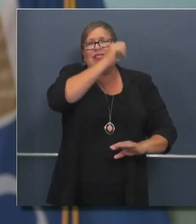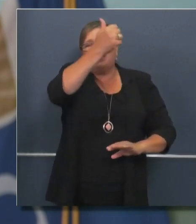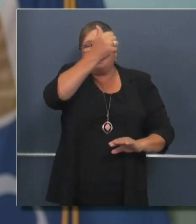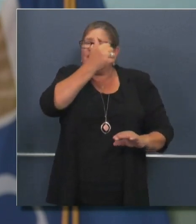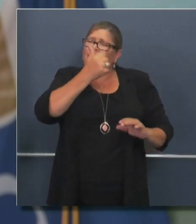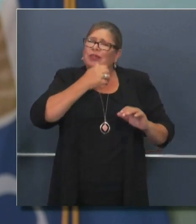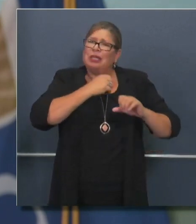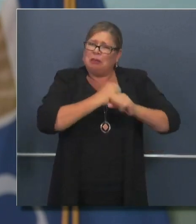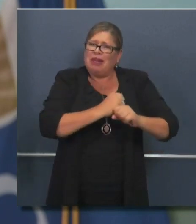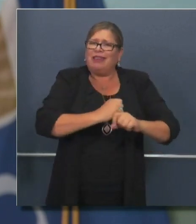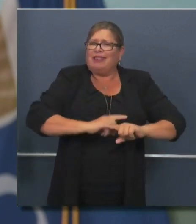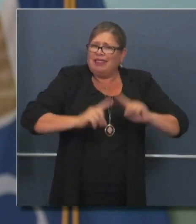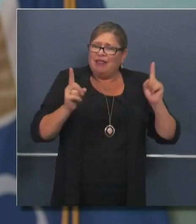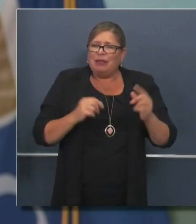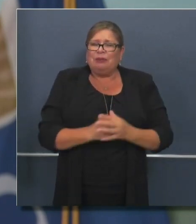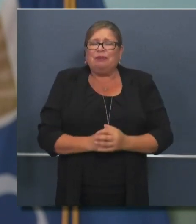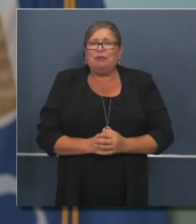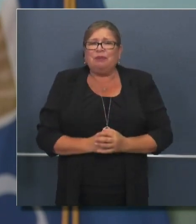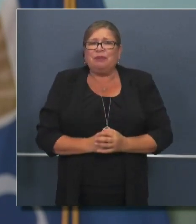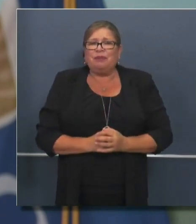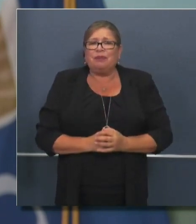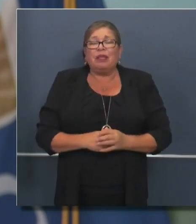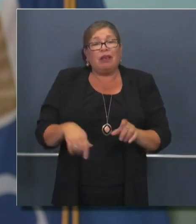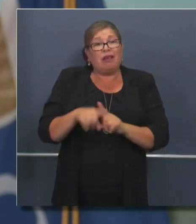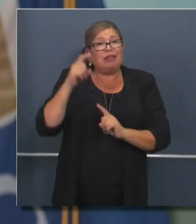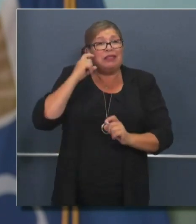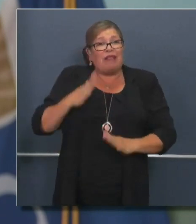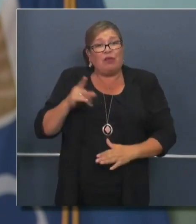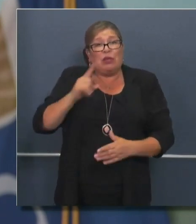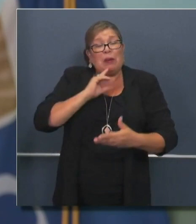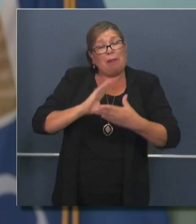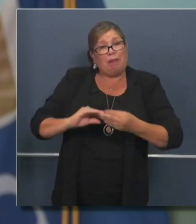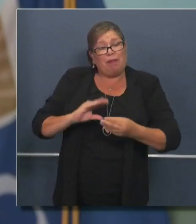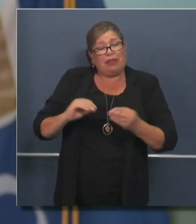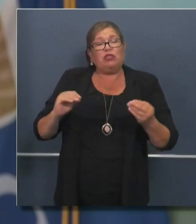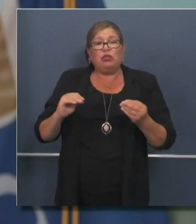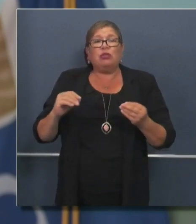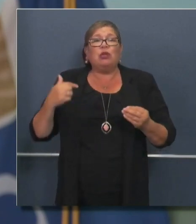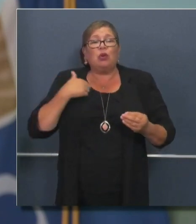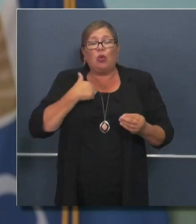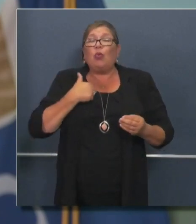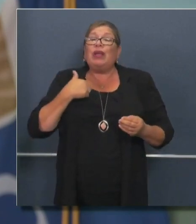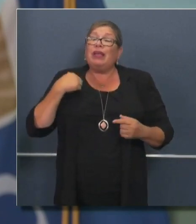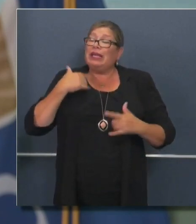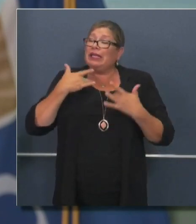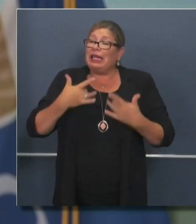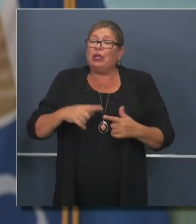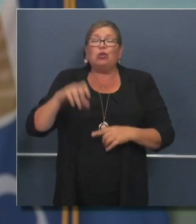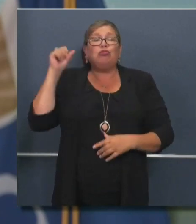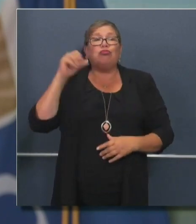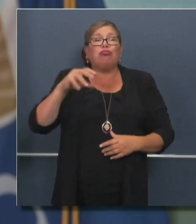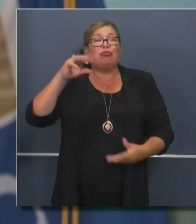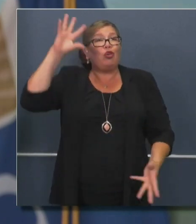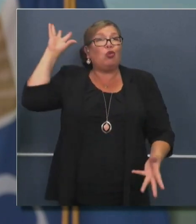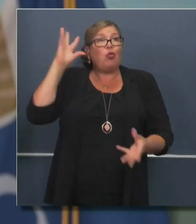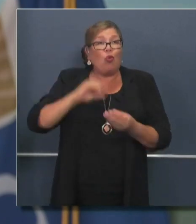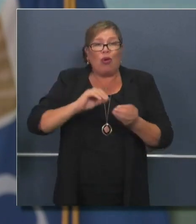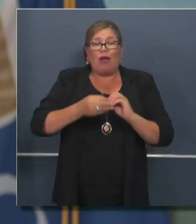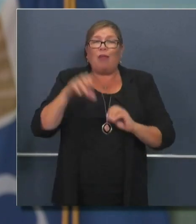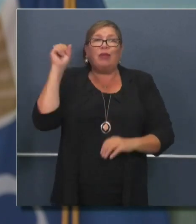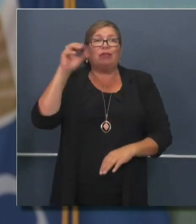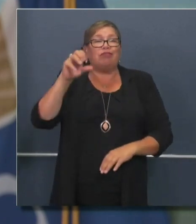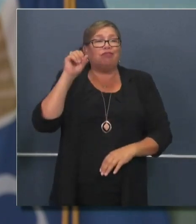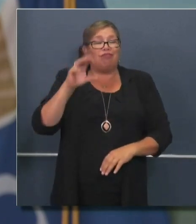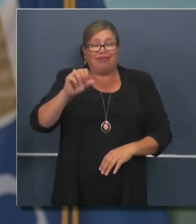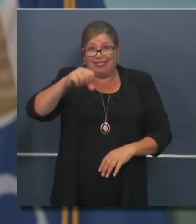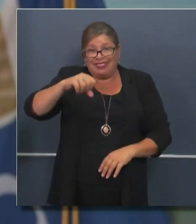Virginia. And so as the governor has said, we have presented aggregate data over weeks. We